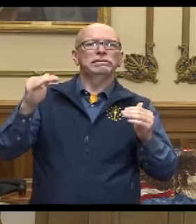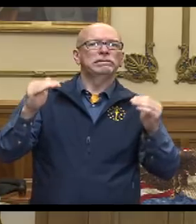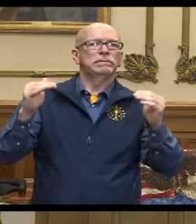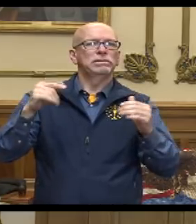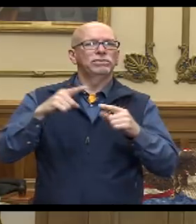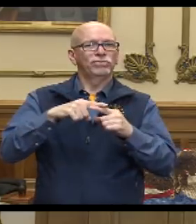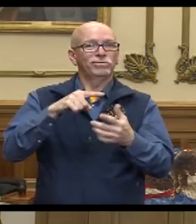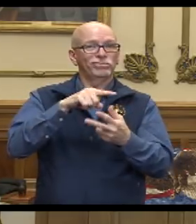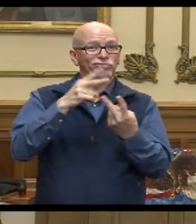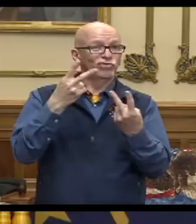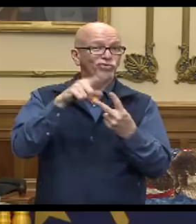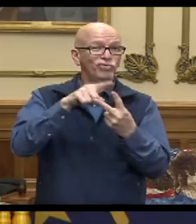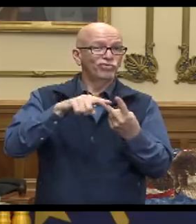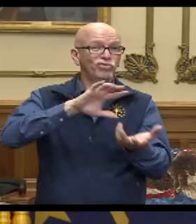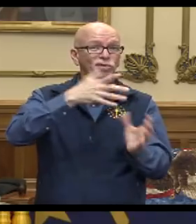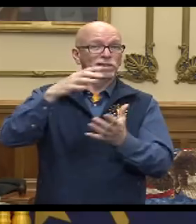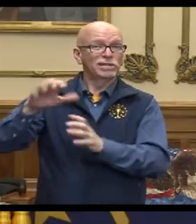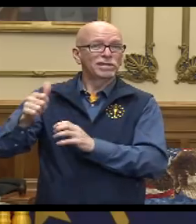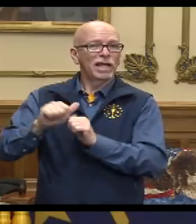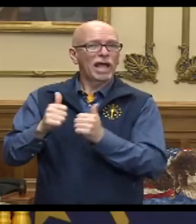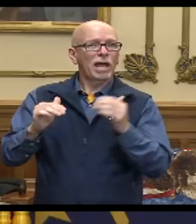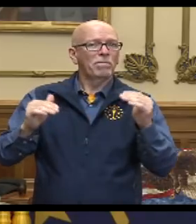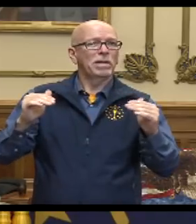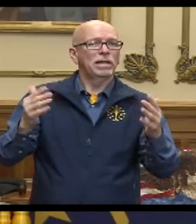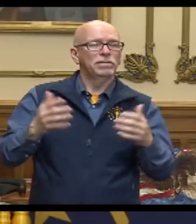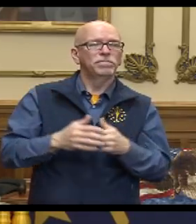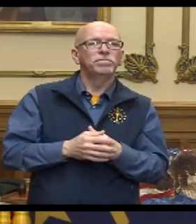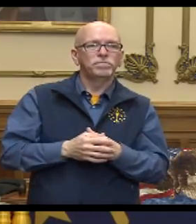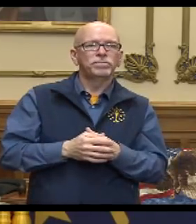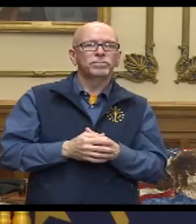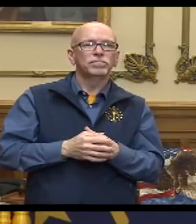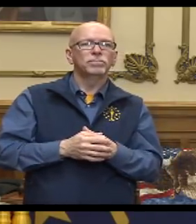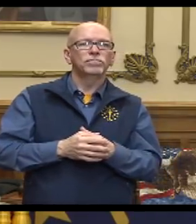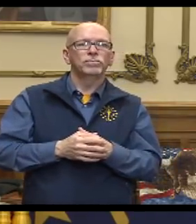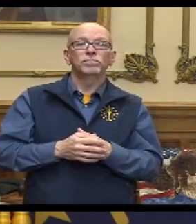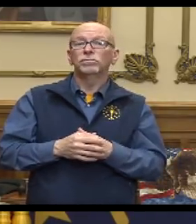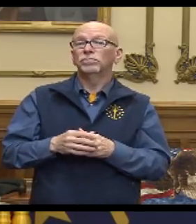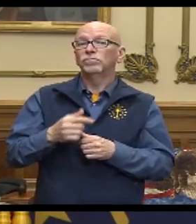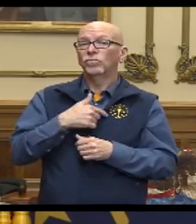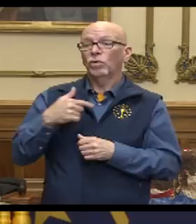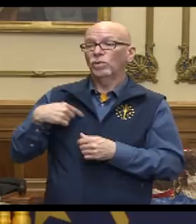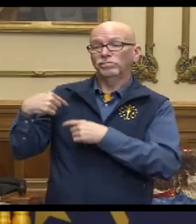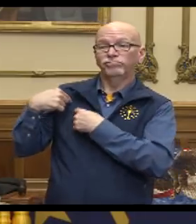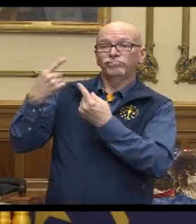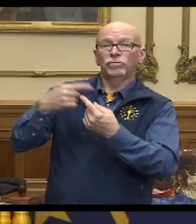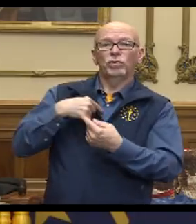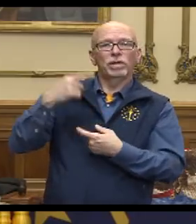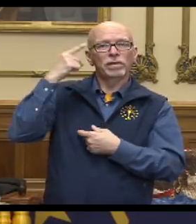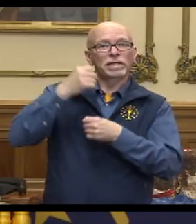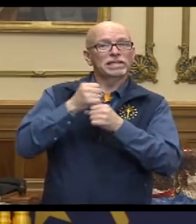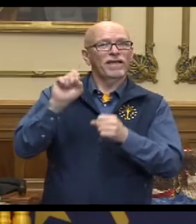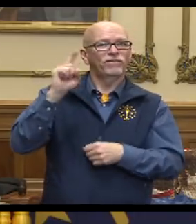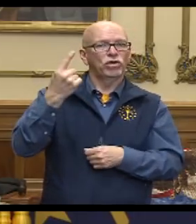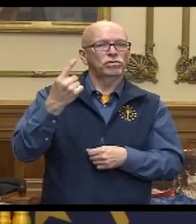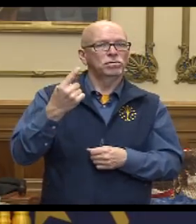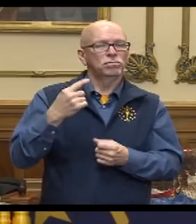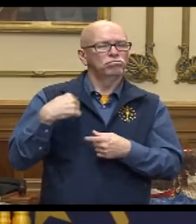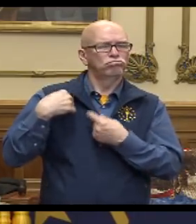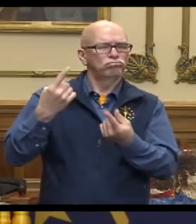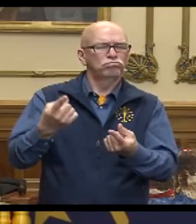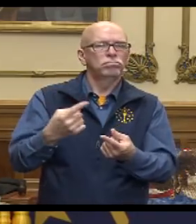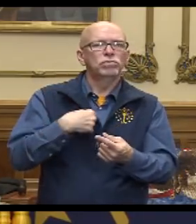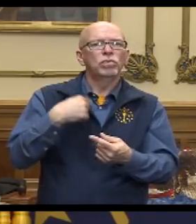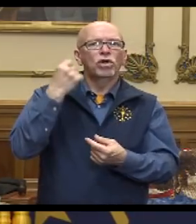of those crises? Well, I mean, we've from day one taken a safety first approach to this, but we